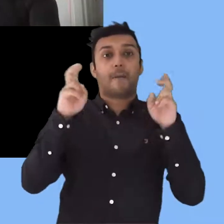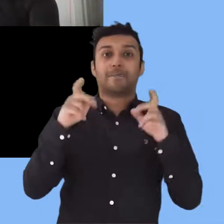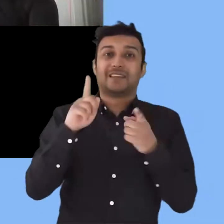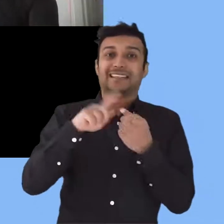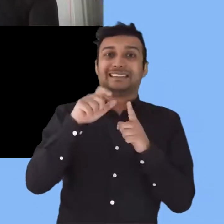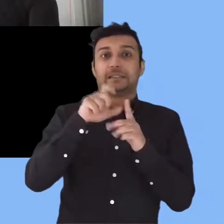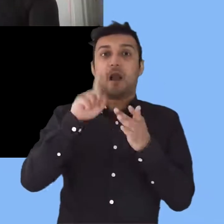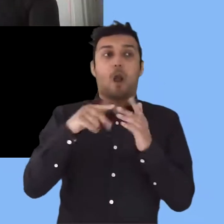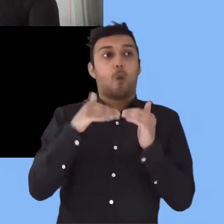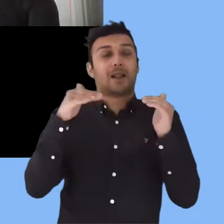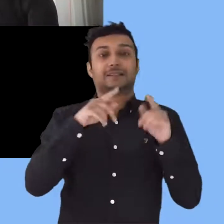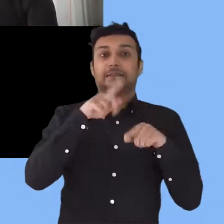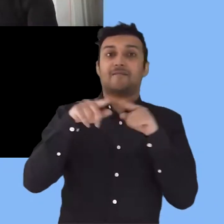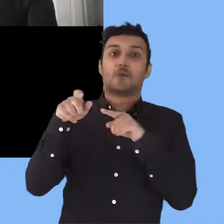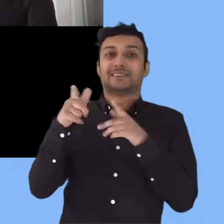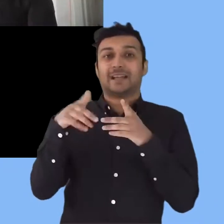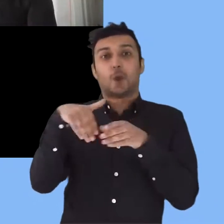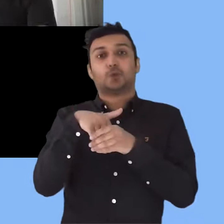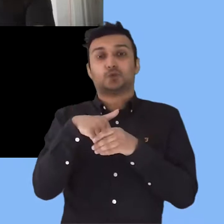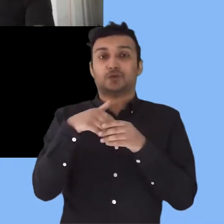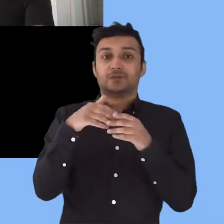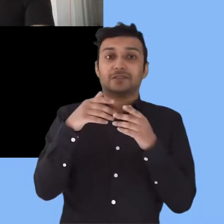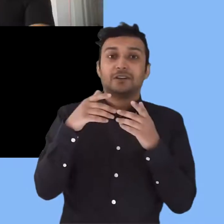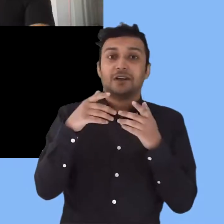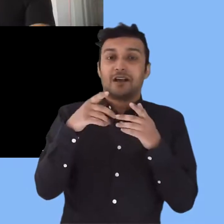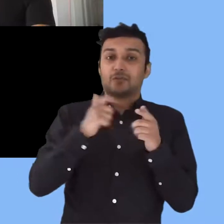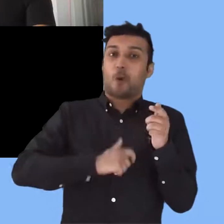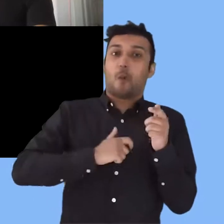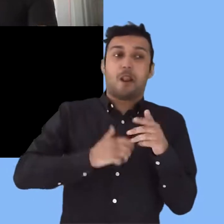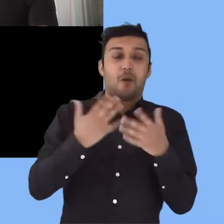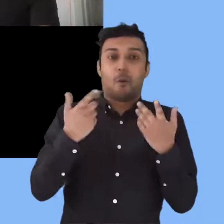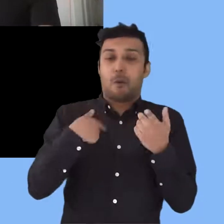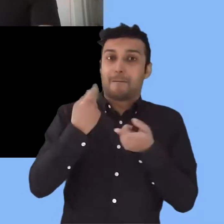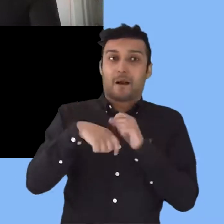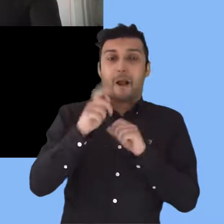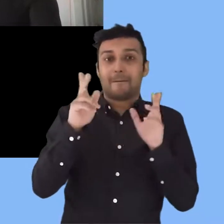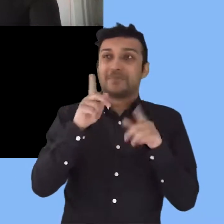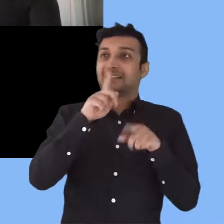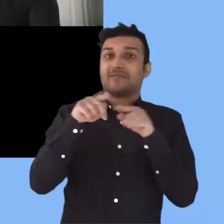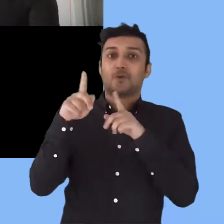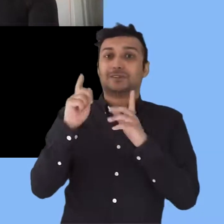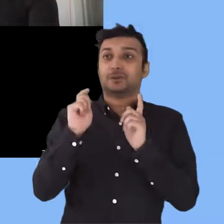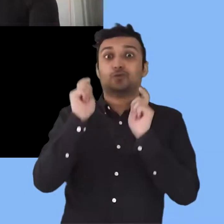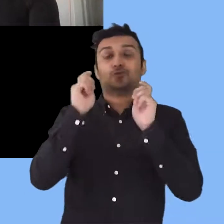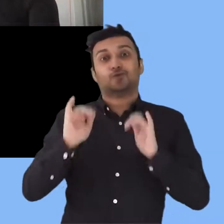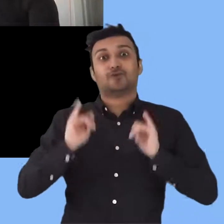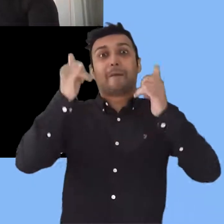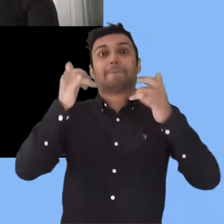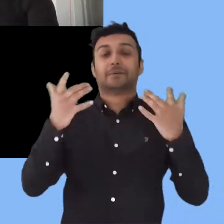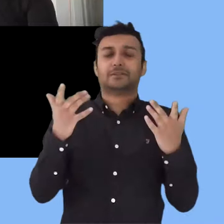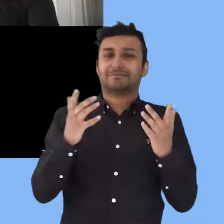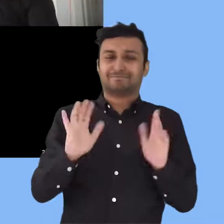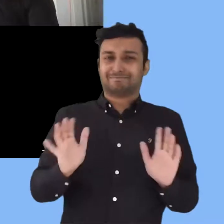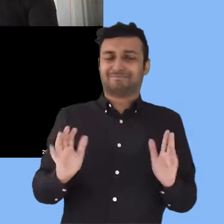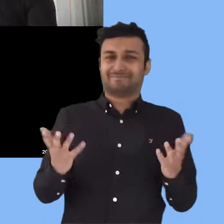being EDI, and it becomes really wearisome, because actually when you are part of a minoritized group, you don't necessarily